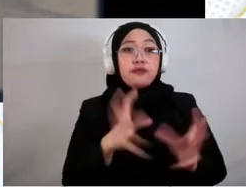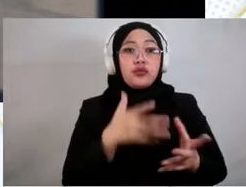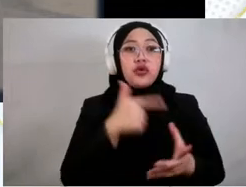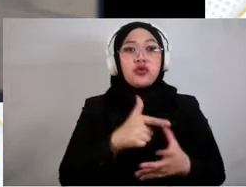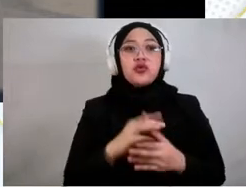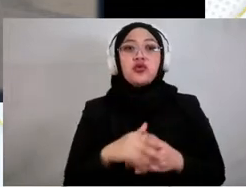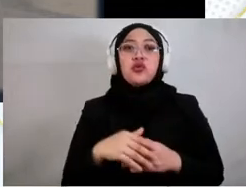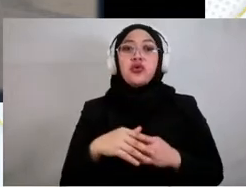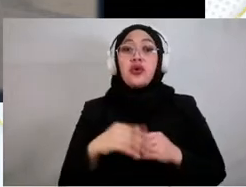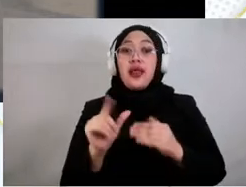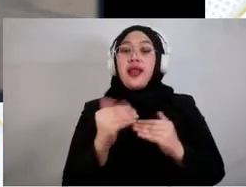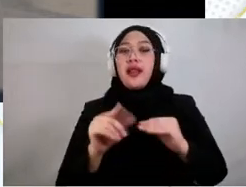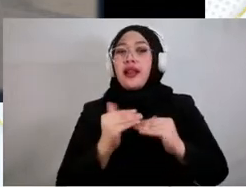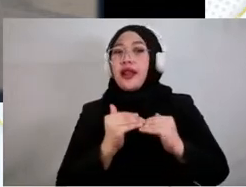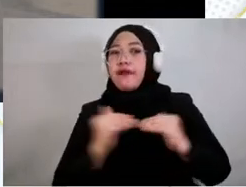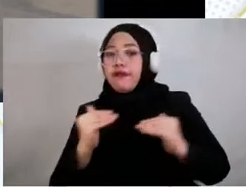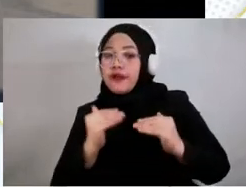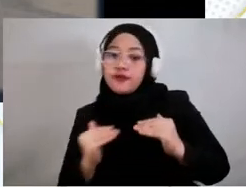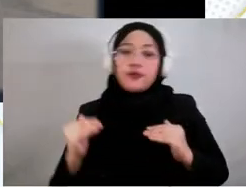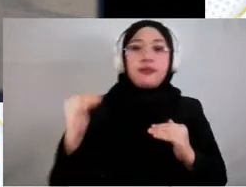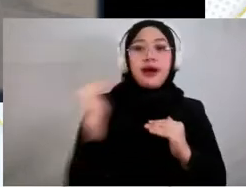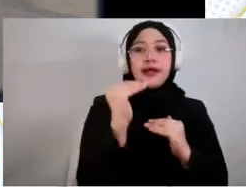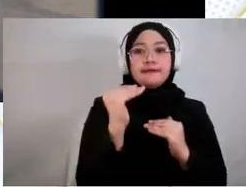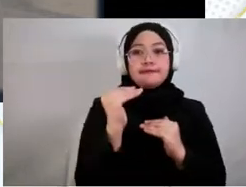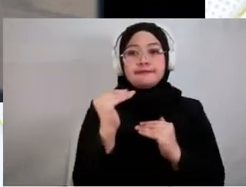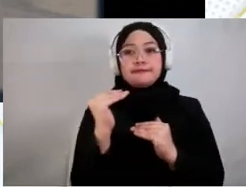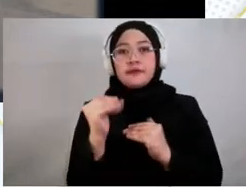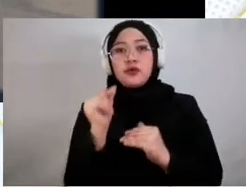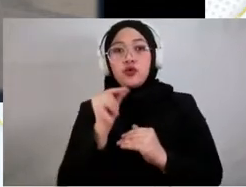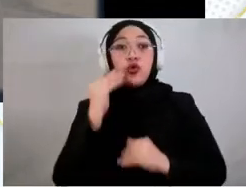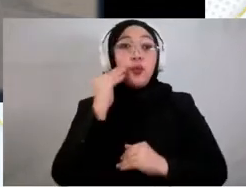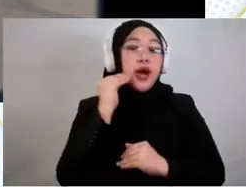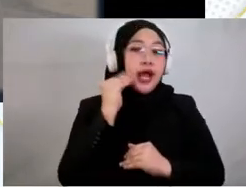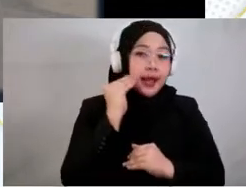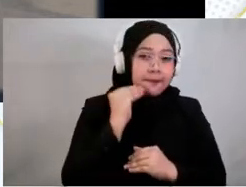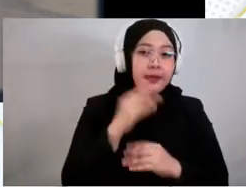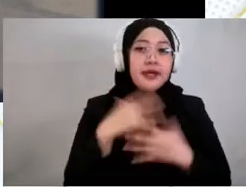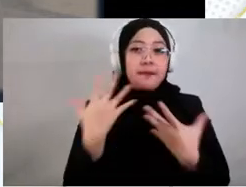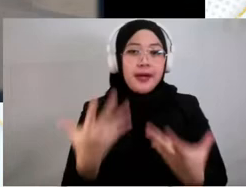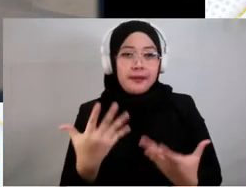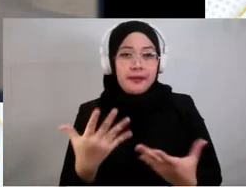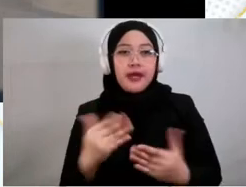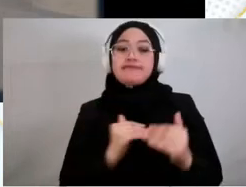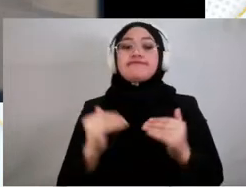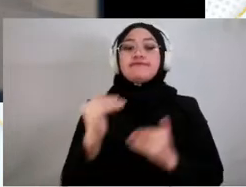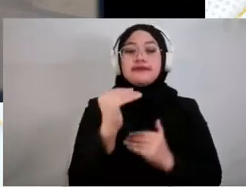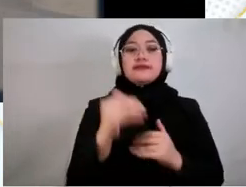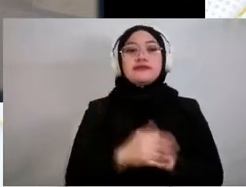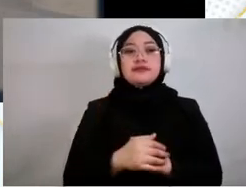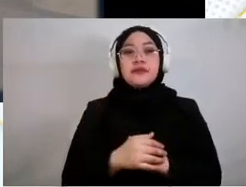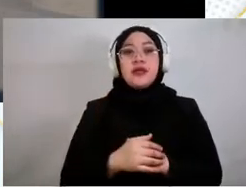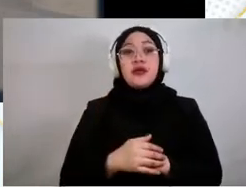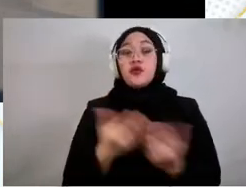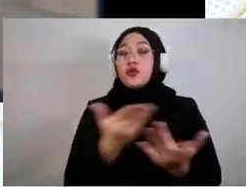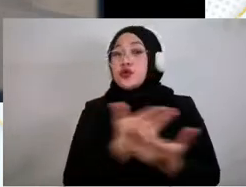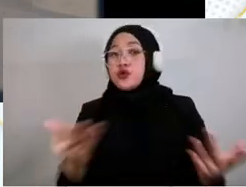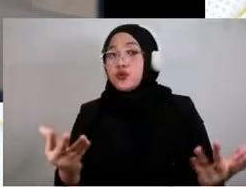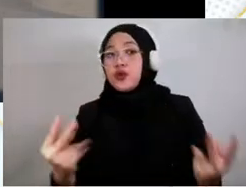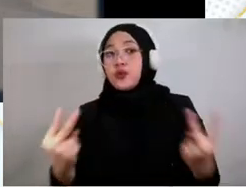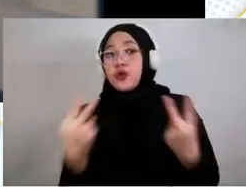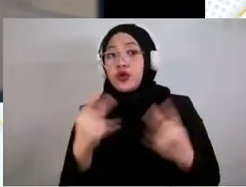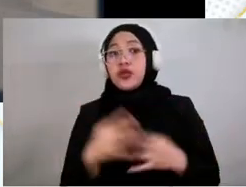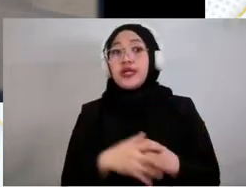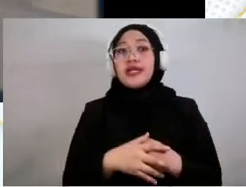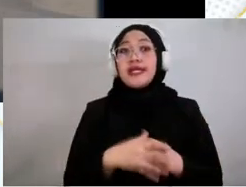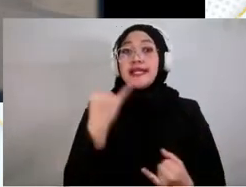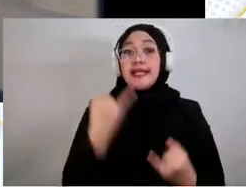level up the female military operational experiences. webinar participants, last but not